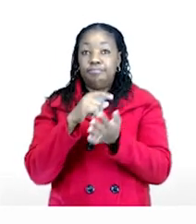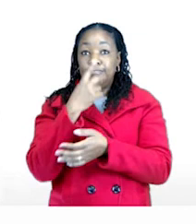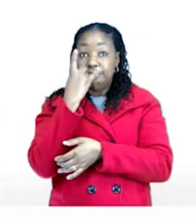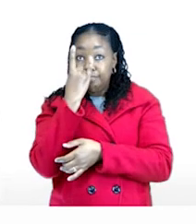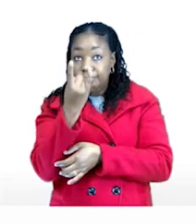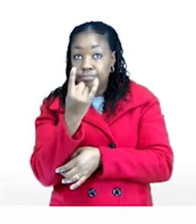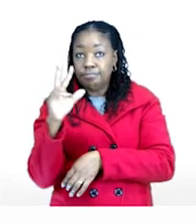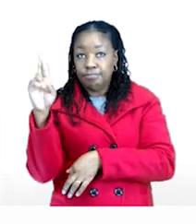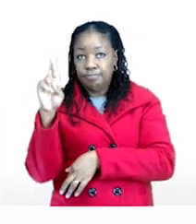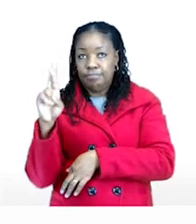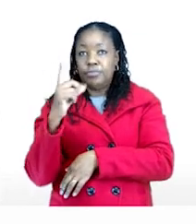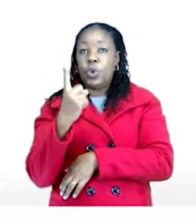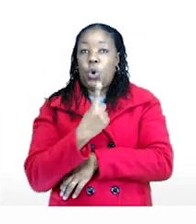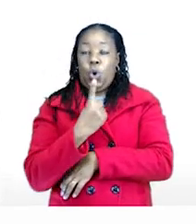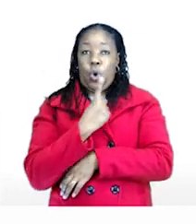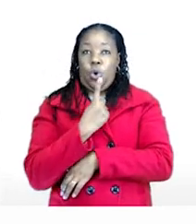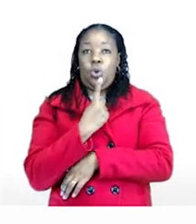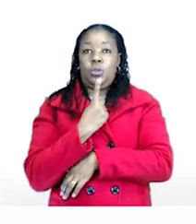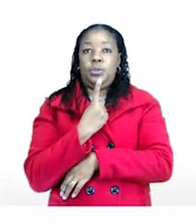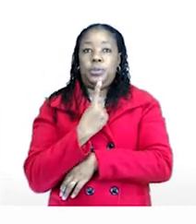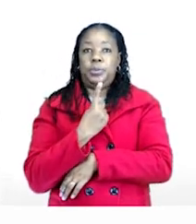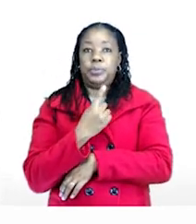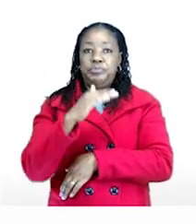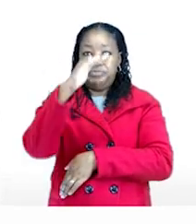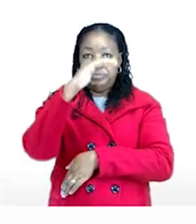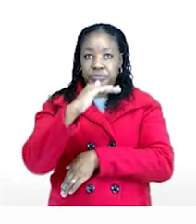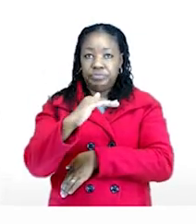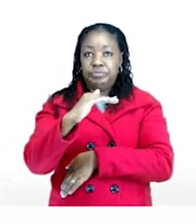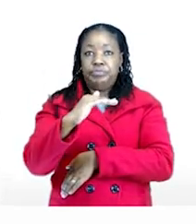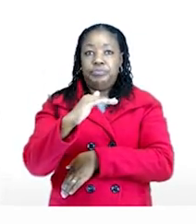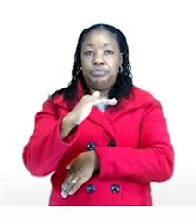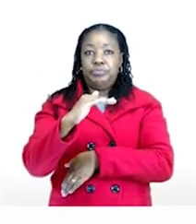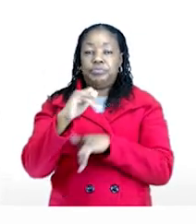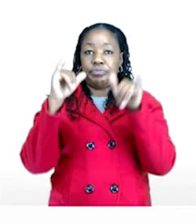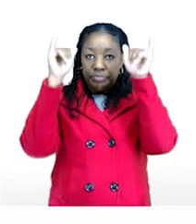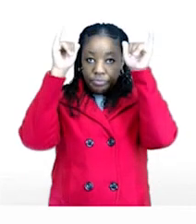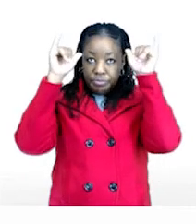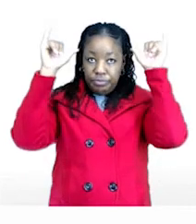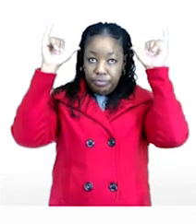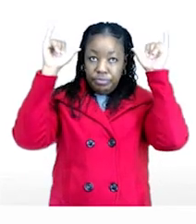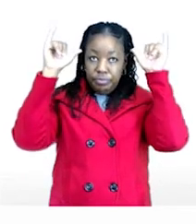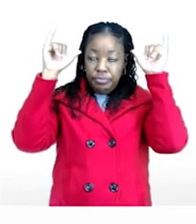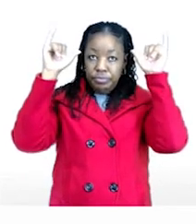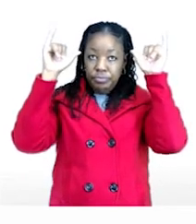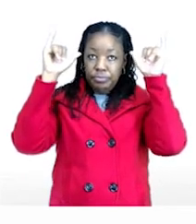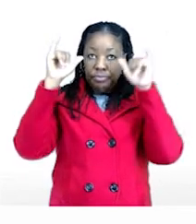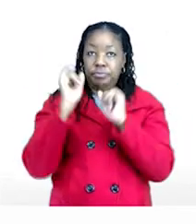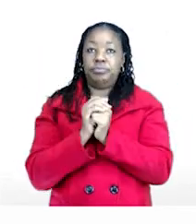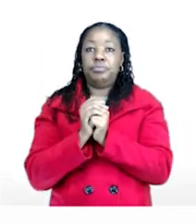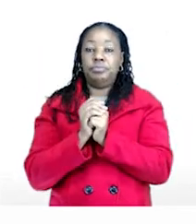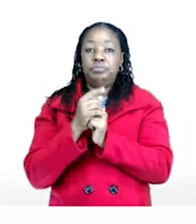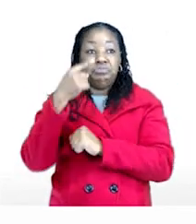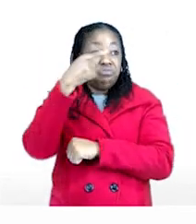the next row of animals. We can see there are 3 cows facing